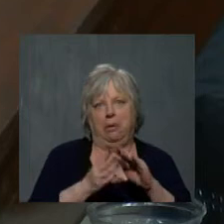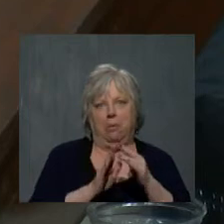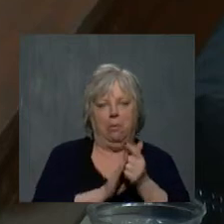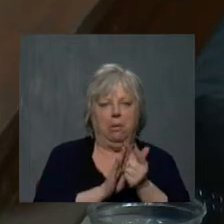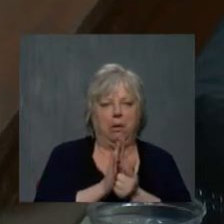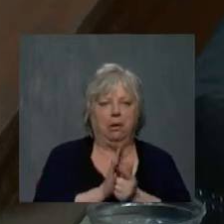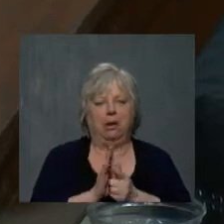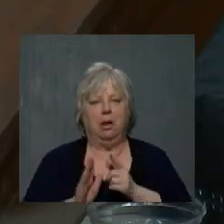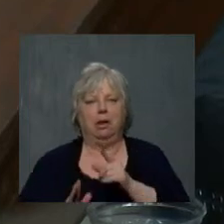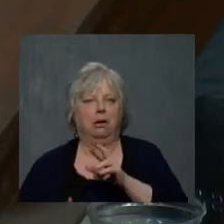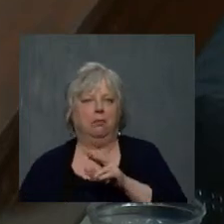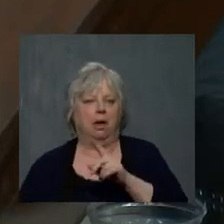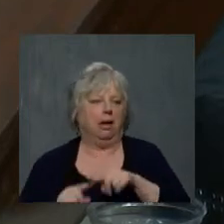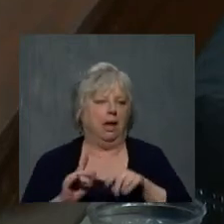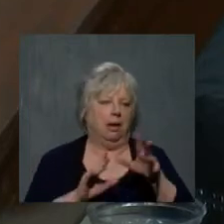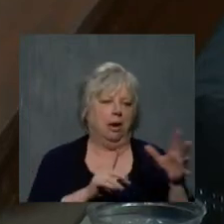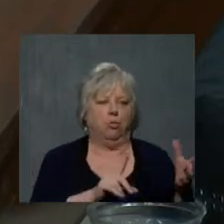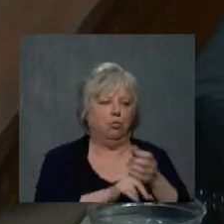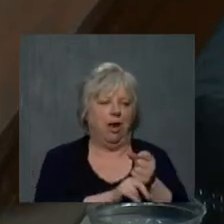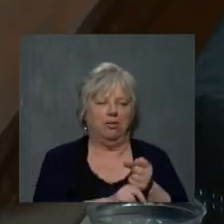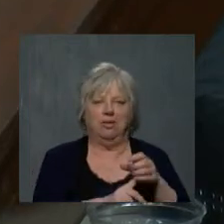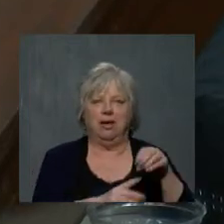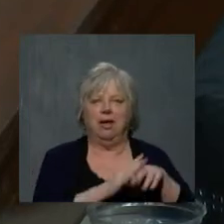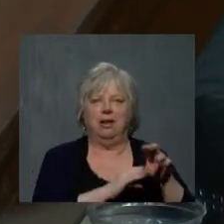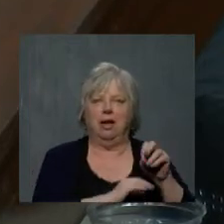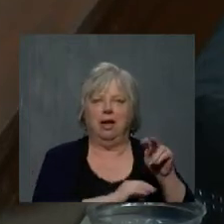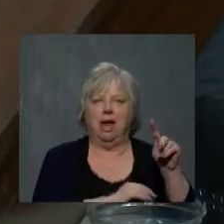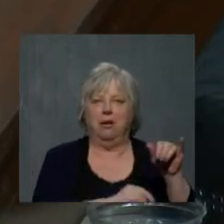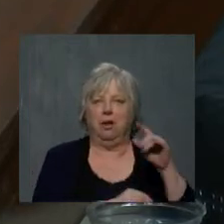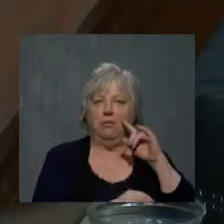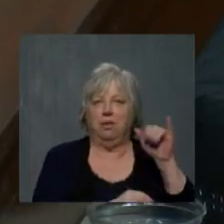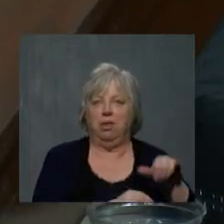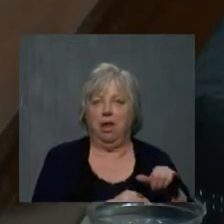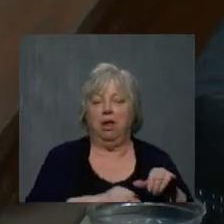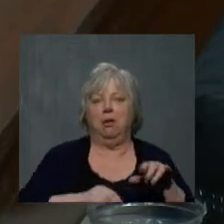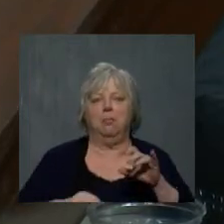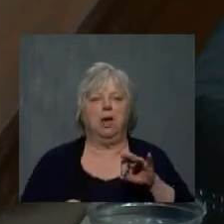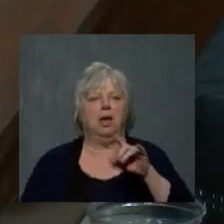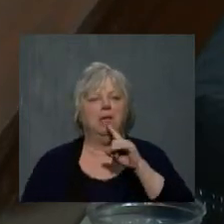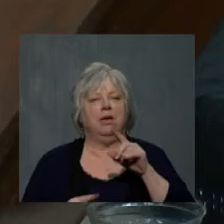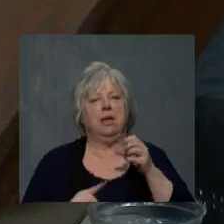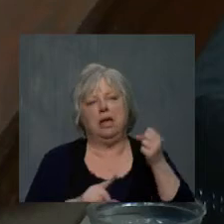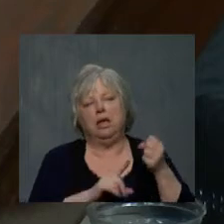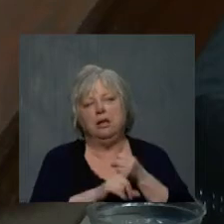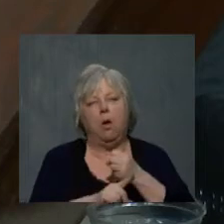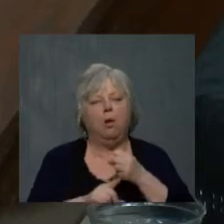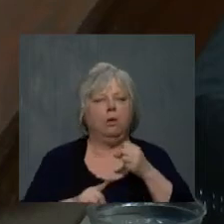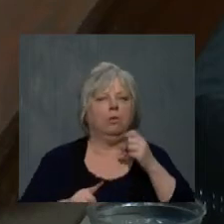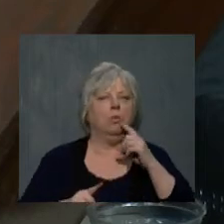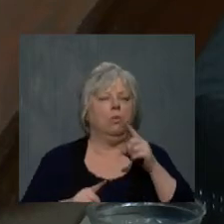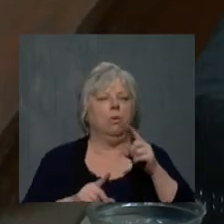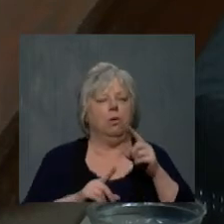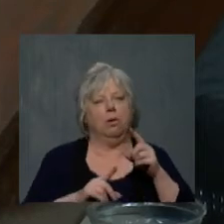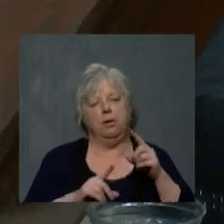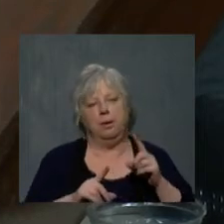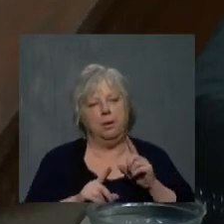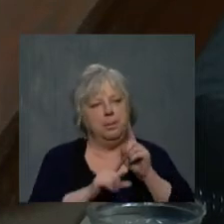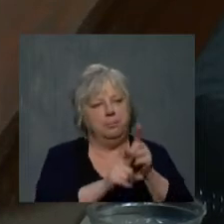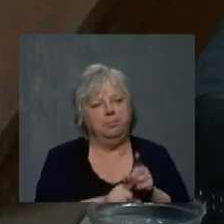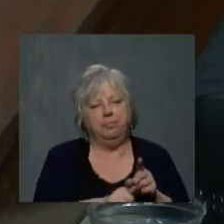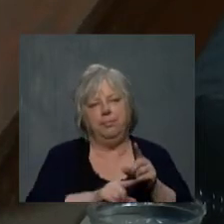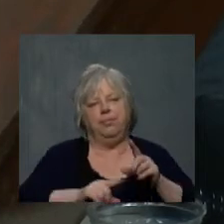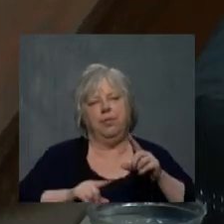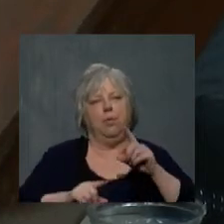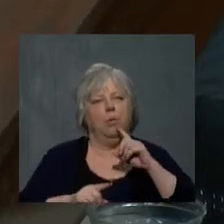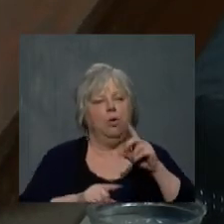Little Rock police aren't going to be able to make an arrest within the county for that. But if it's any type of assault, if it's any type of battery, if it's a